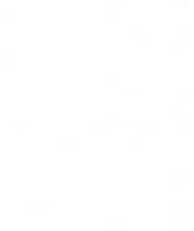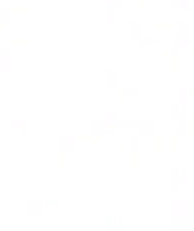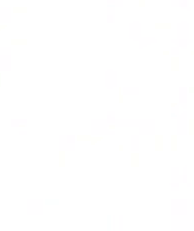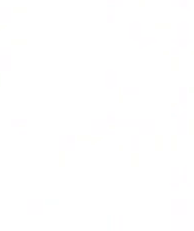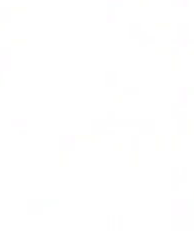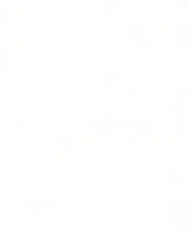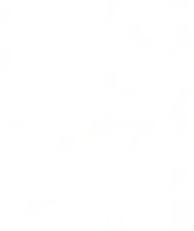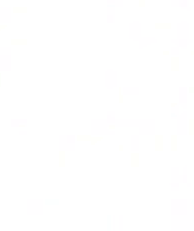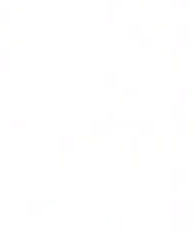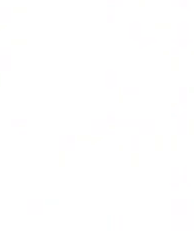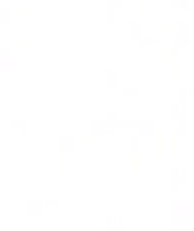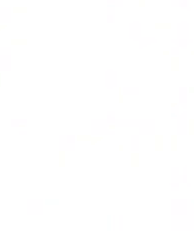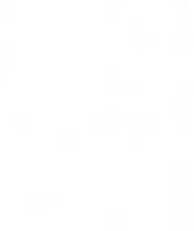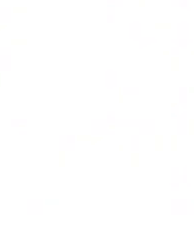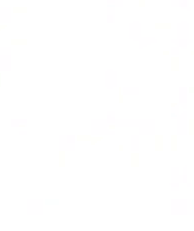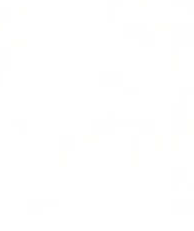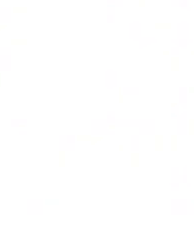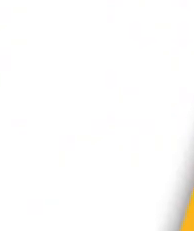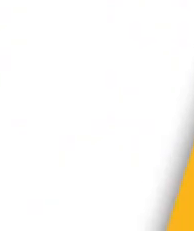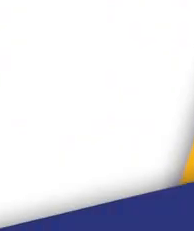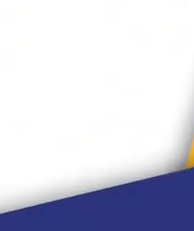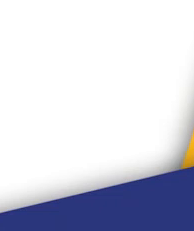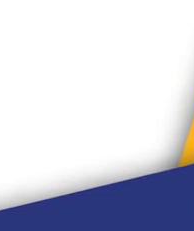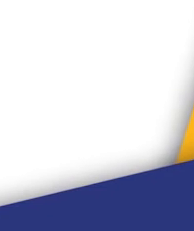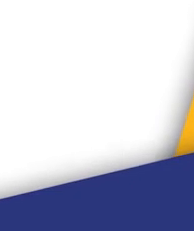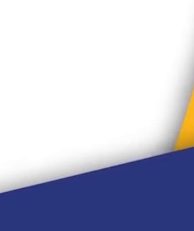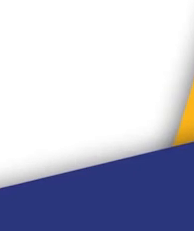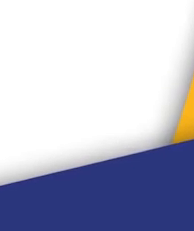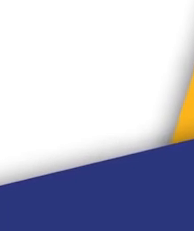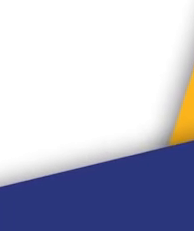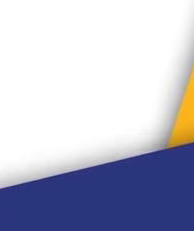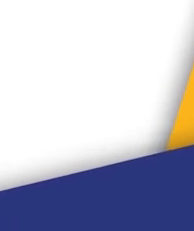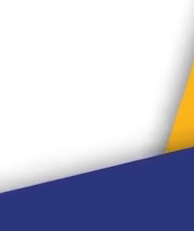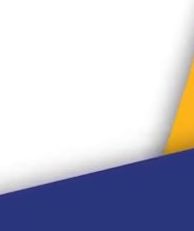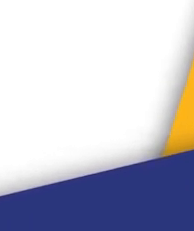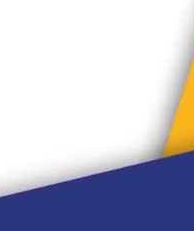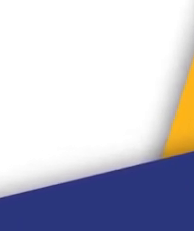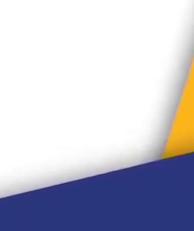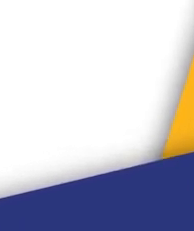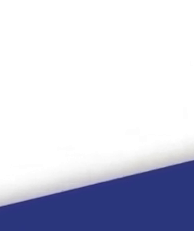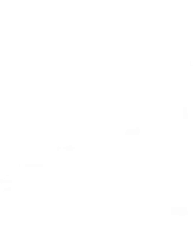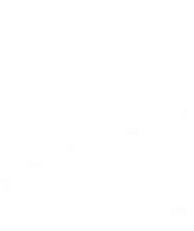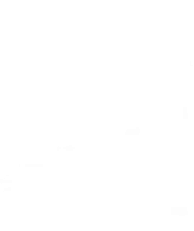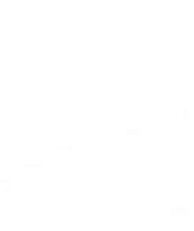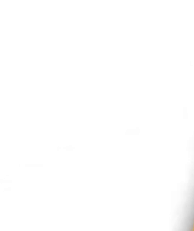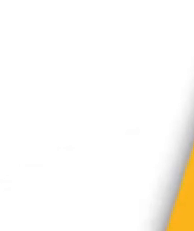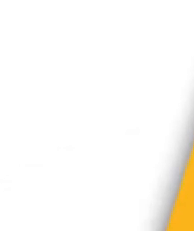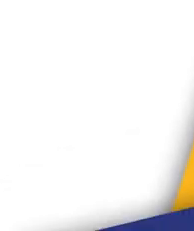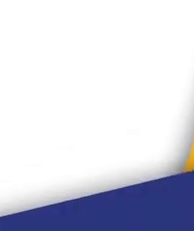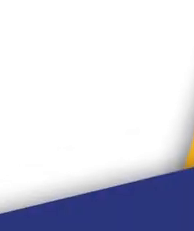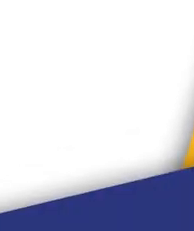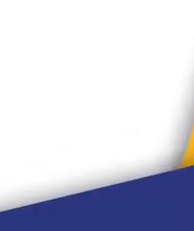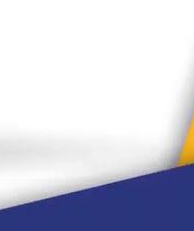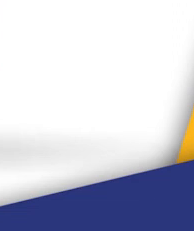Matrix 2021 Catch-Up is brought to you by the Department of Basic Education, NECT,